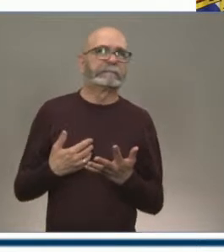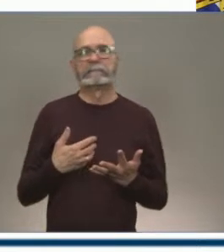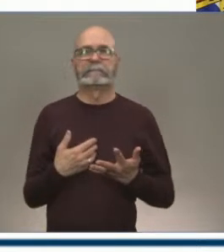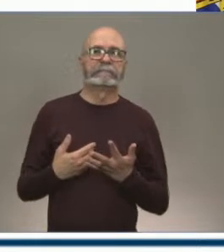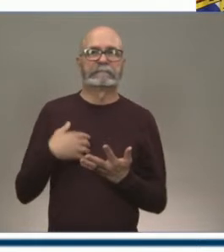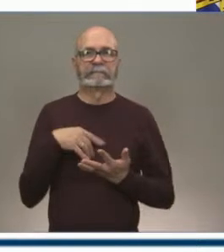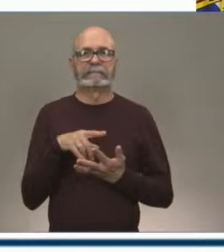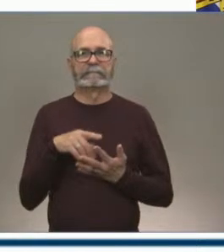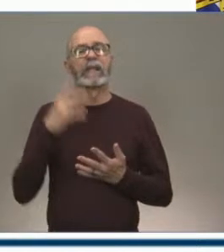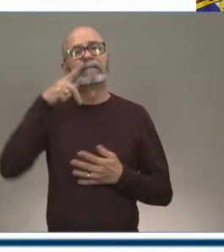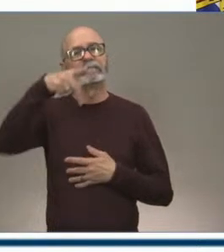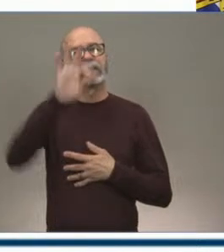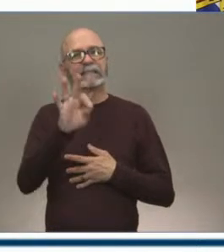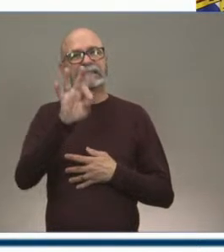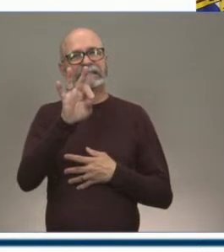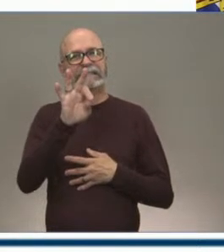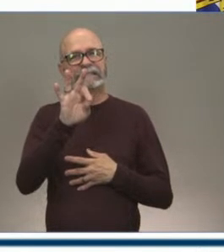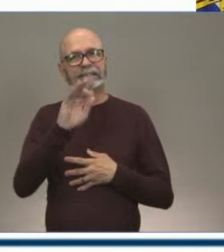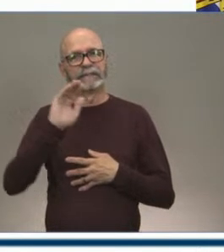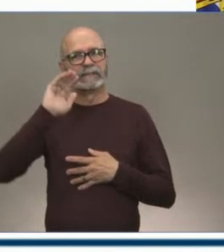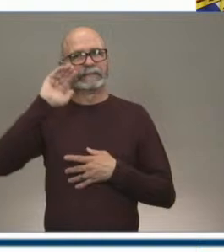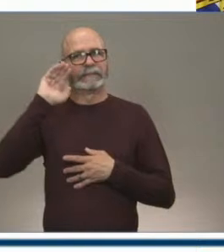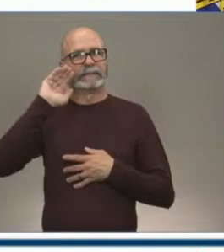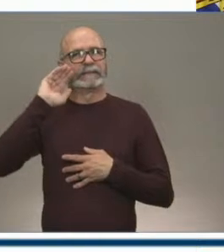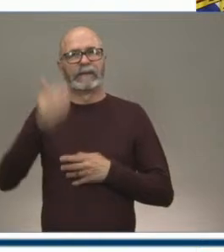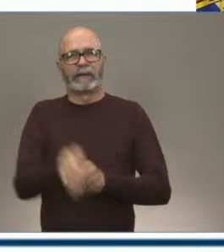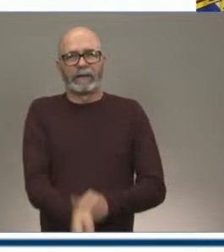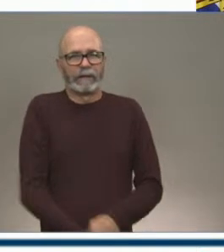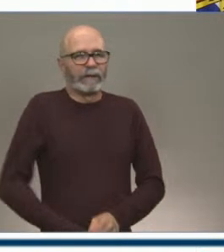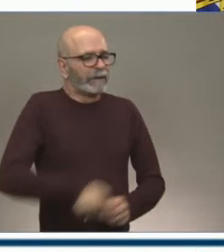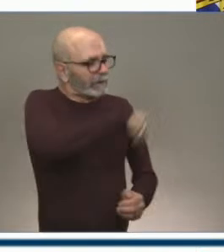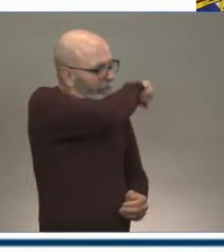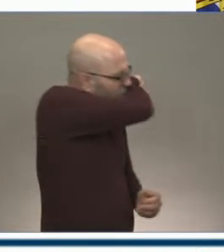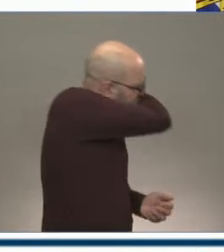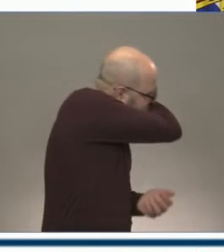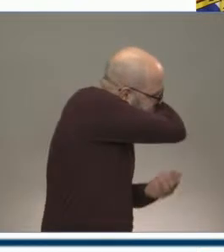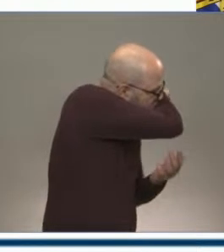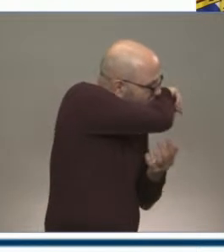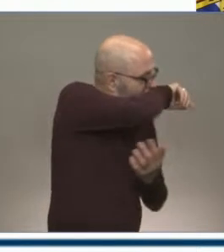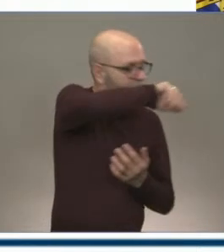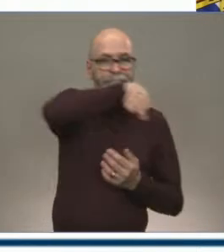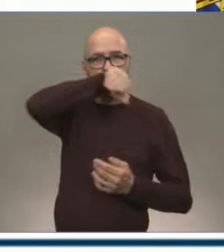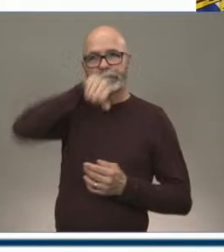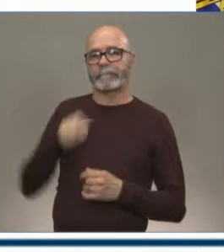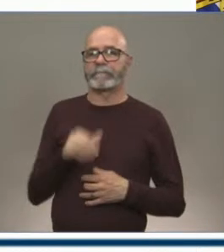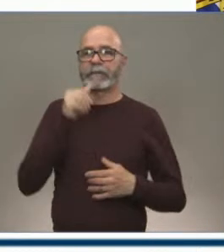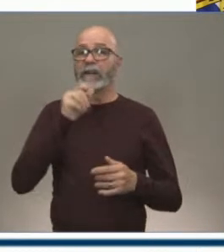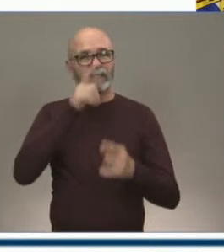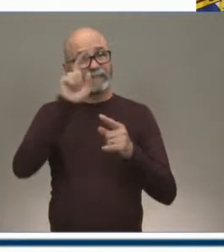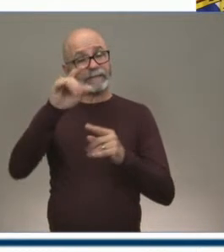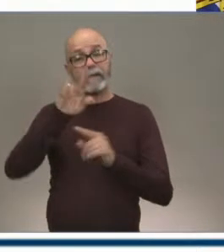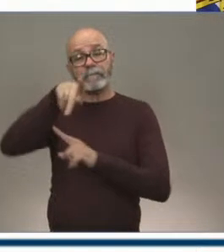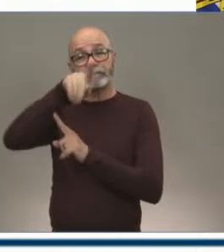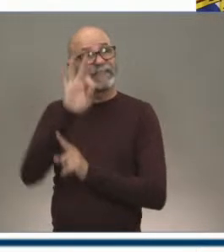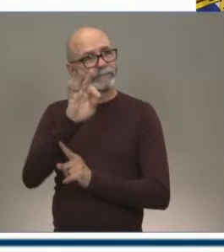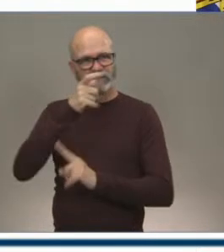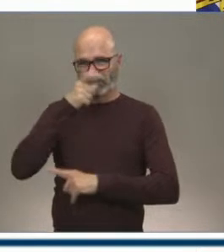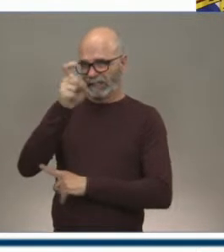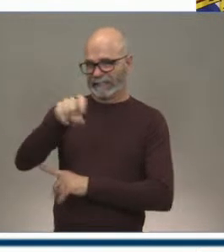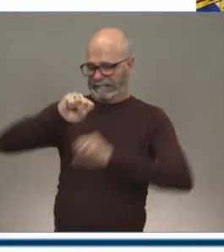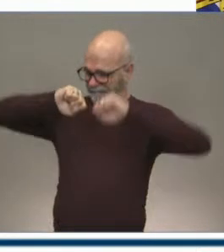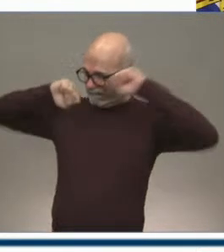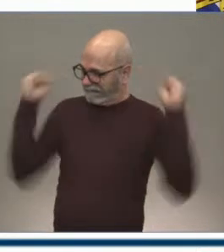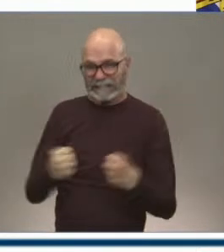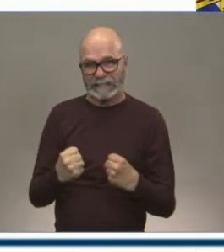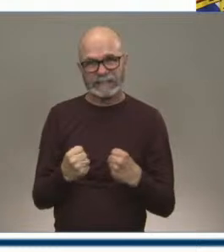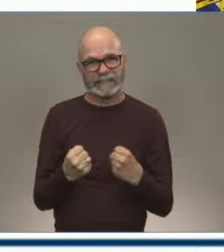perhaps doesn't need to be stored in such cold settings as initially thought, how, if at all, will that